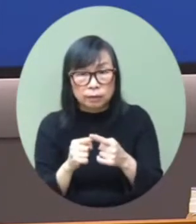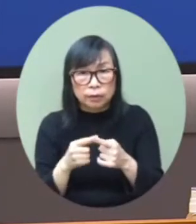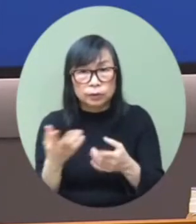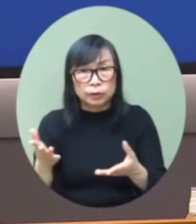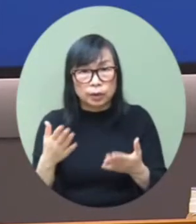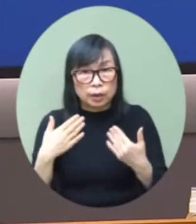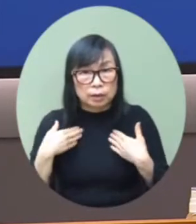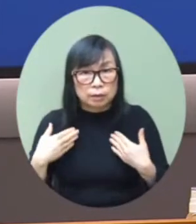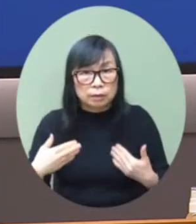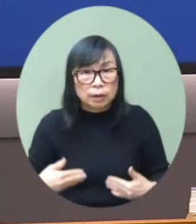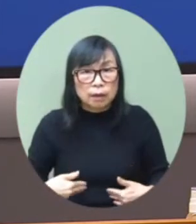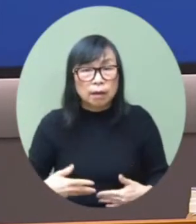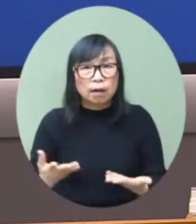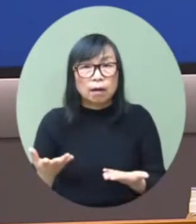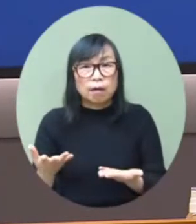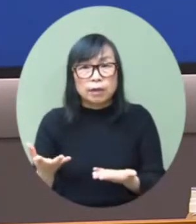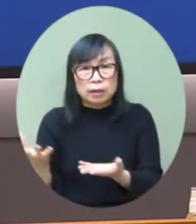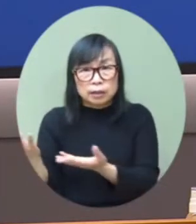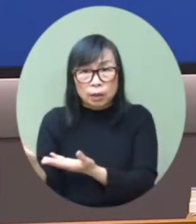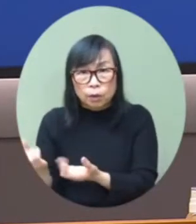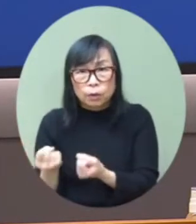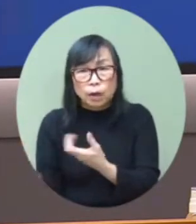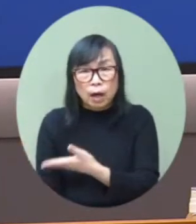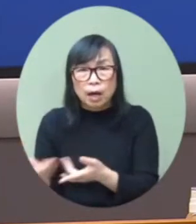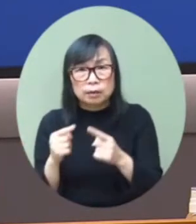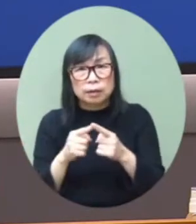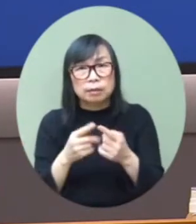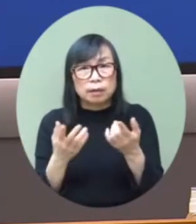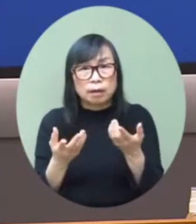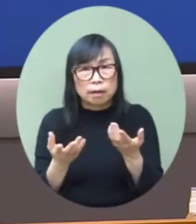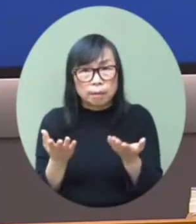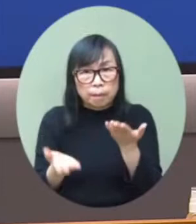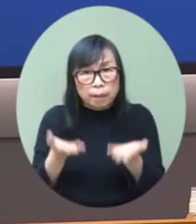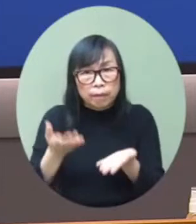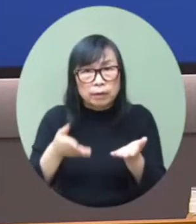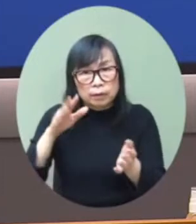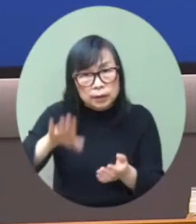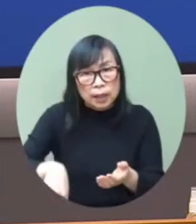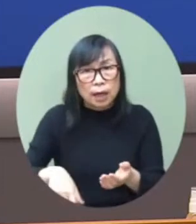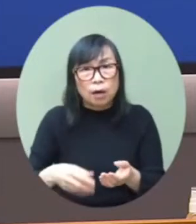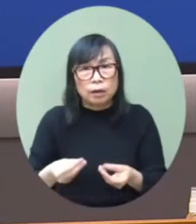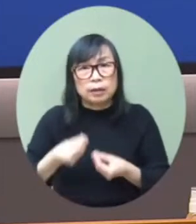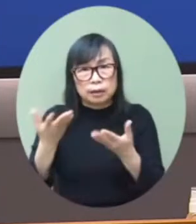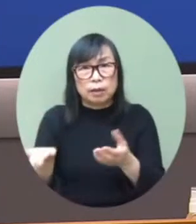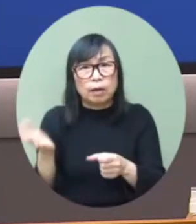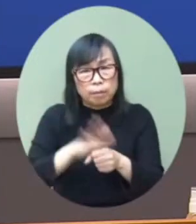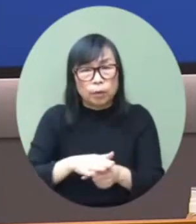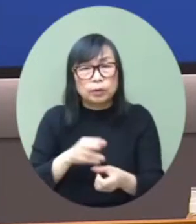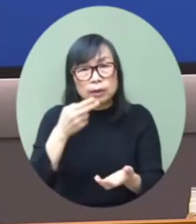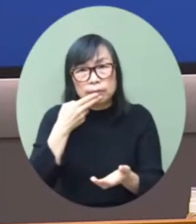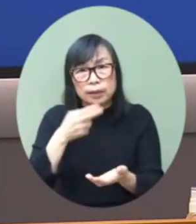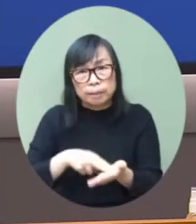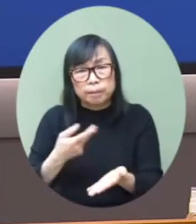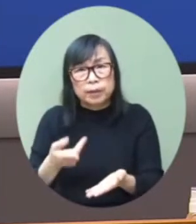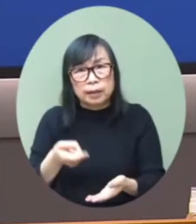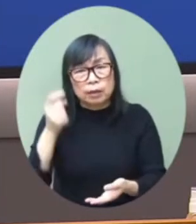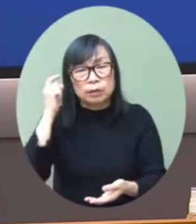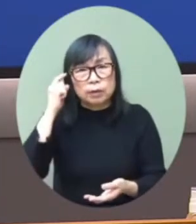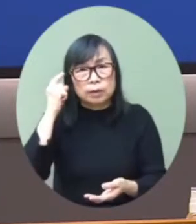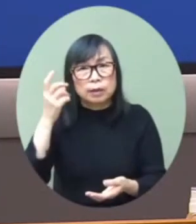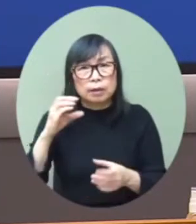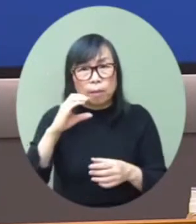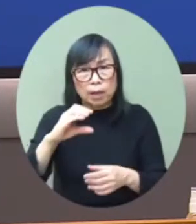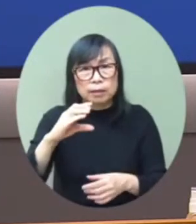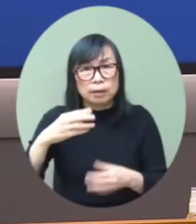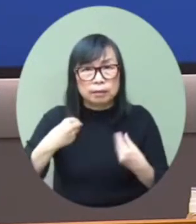means they cannot receive other guests. if the occupancy rate for dips below percentage,